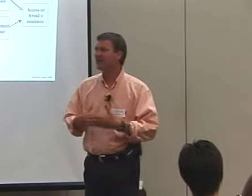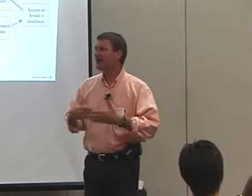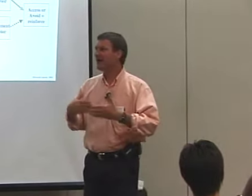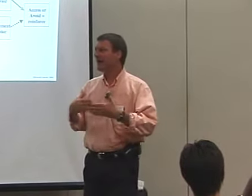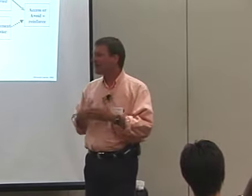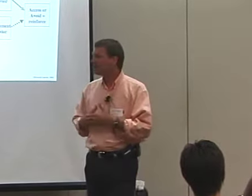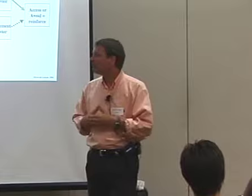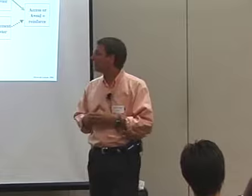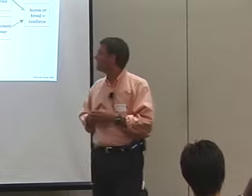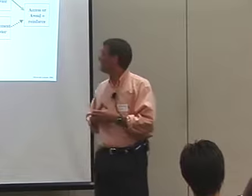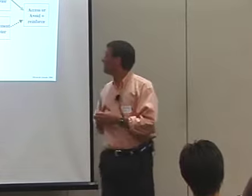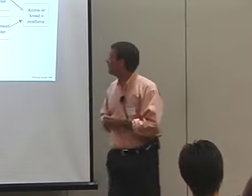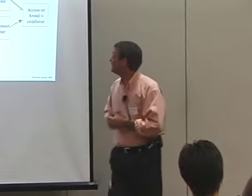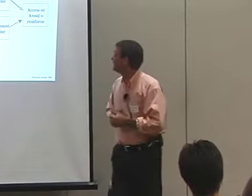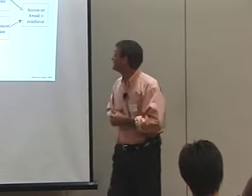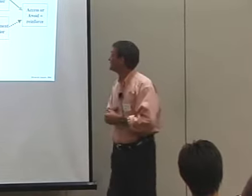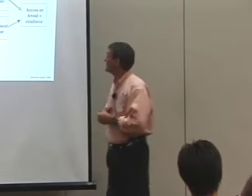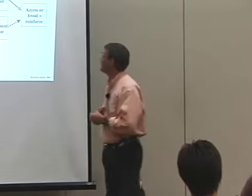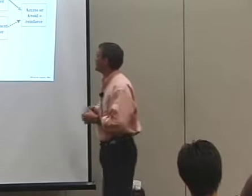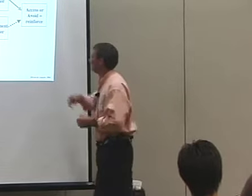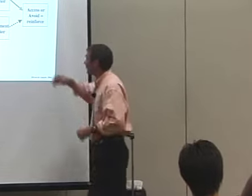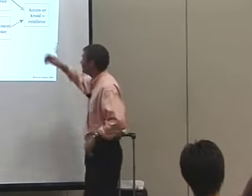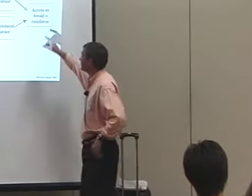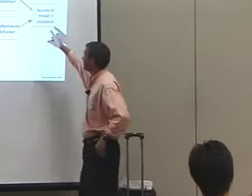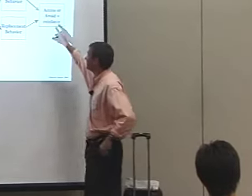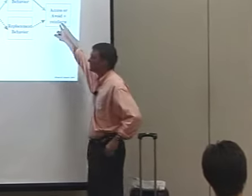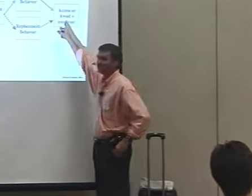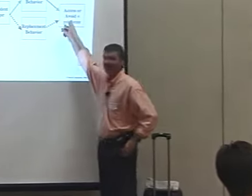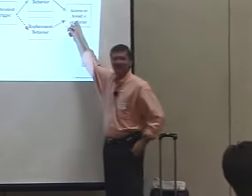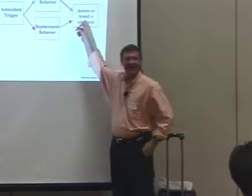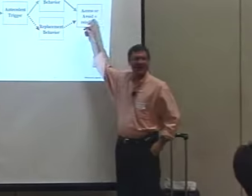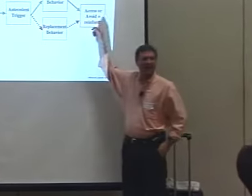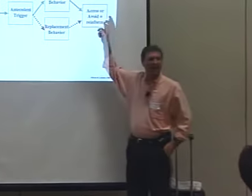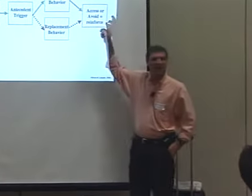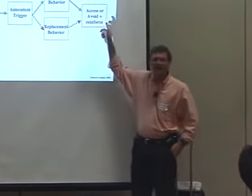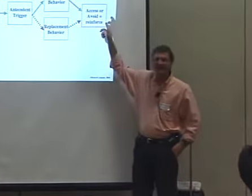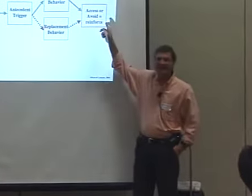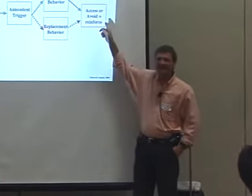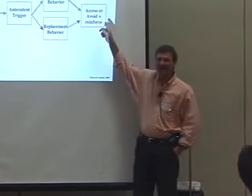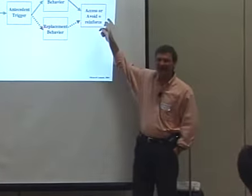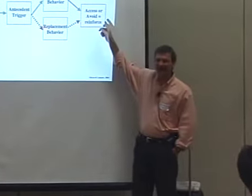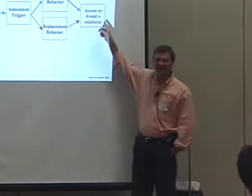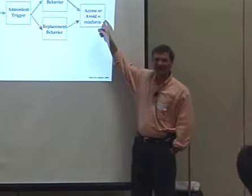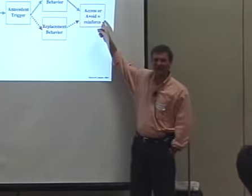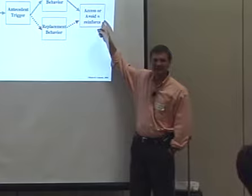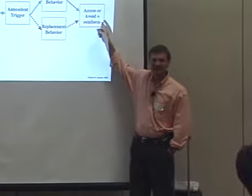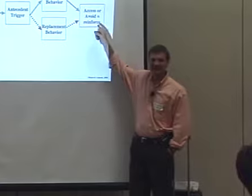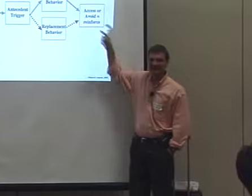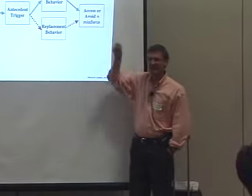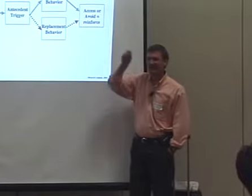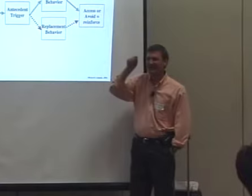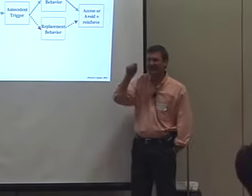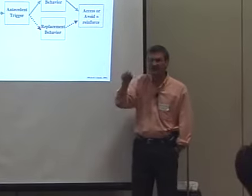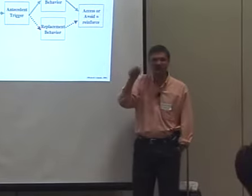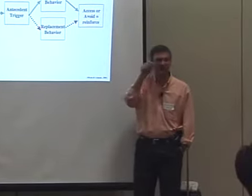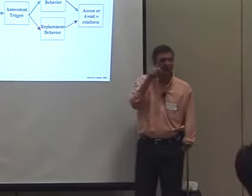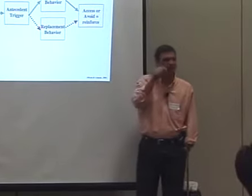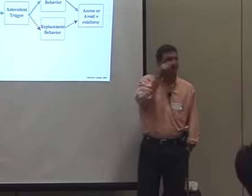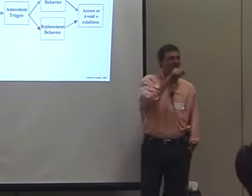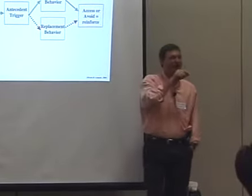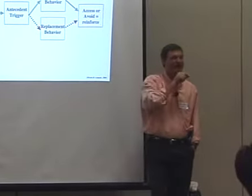but I really want to know, first question, what is her academic status within